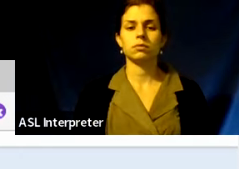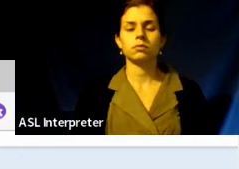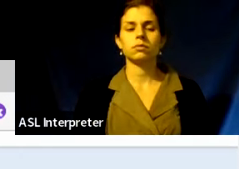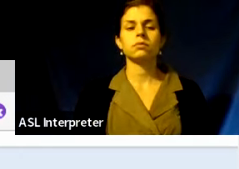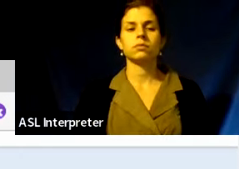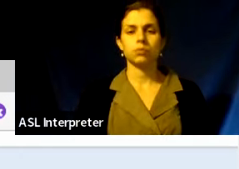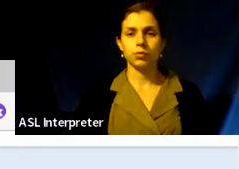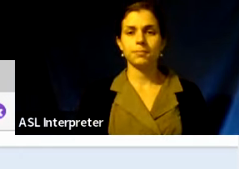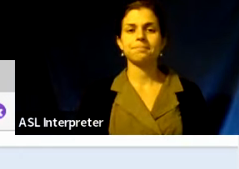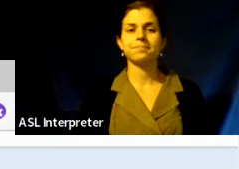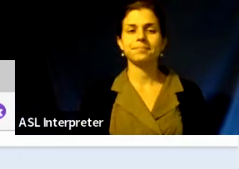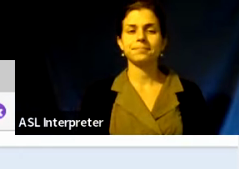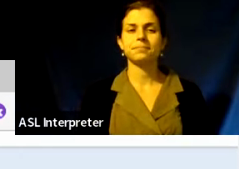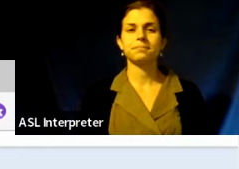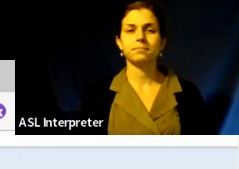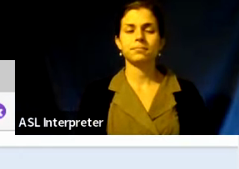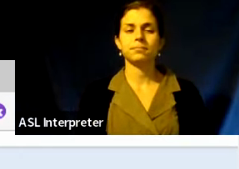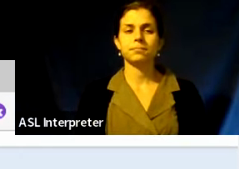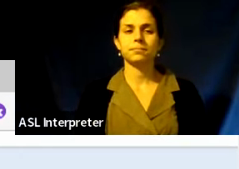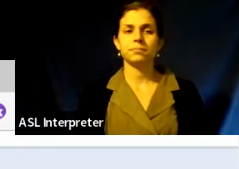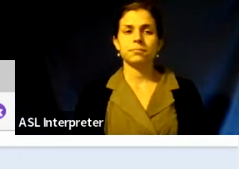All right.